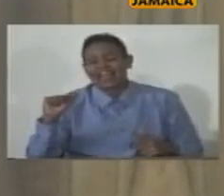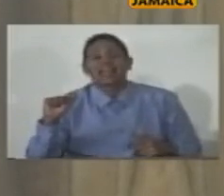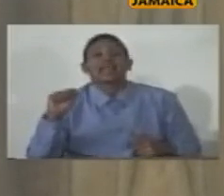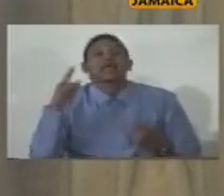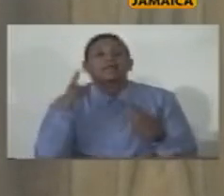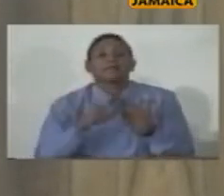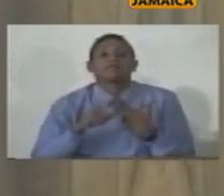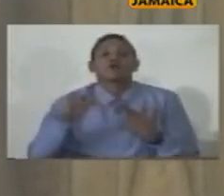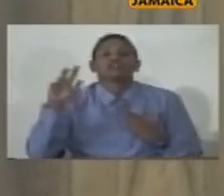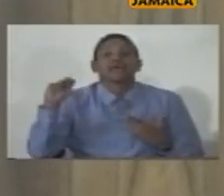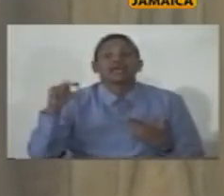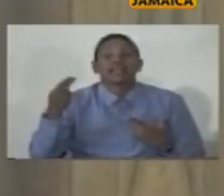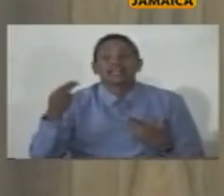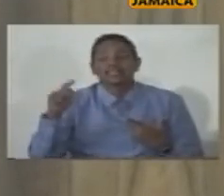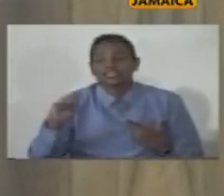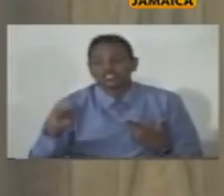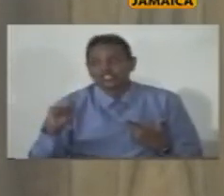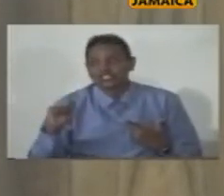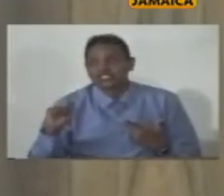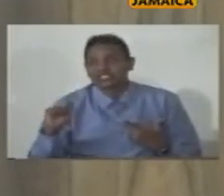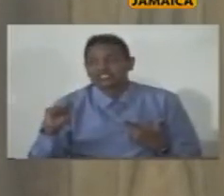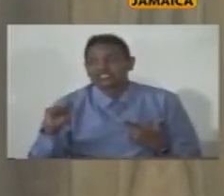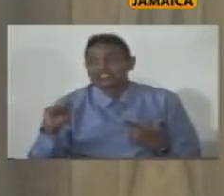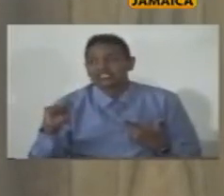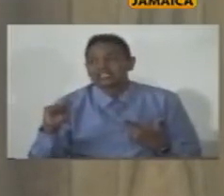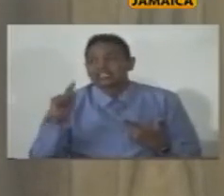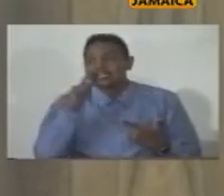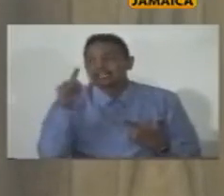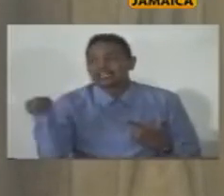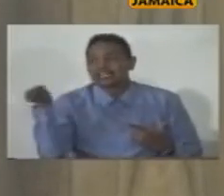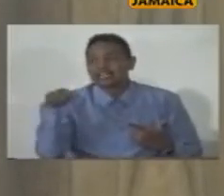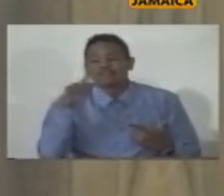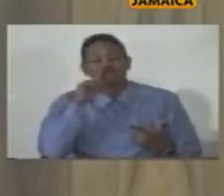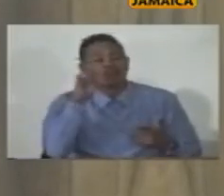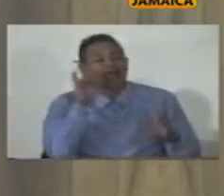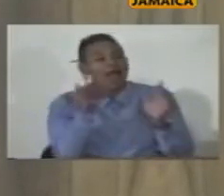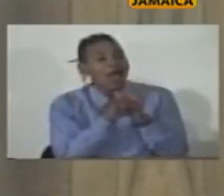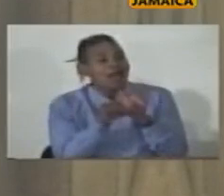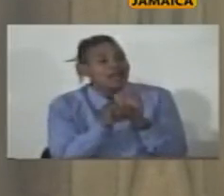the National Housing Trust, they have identified